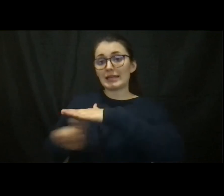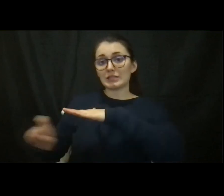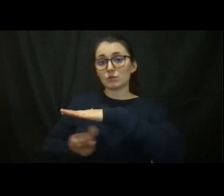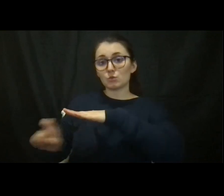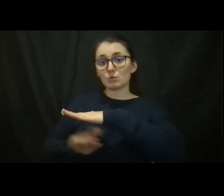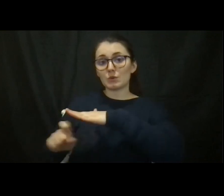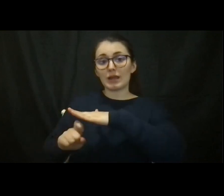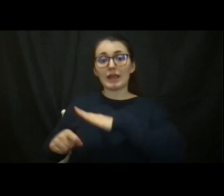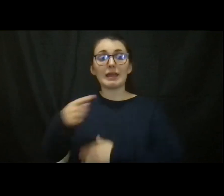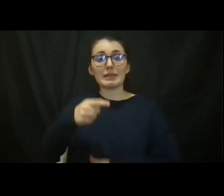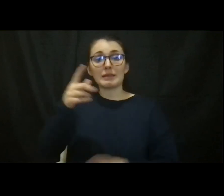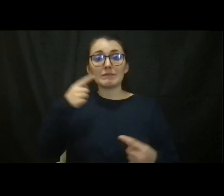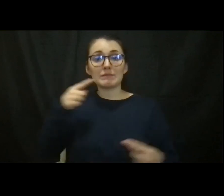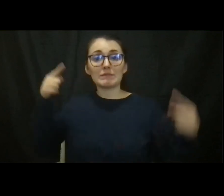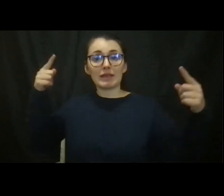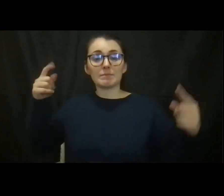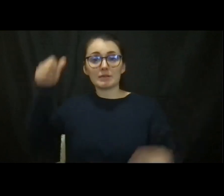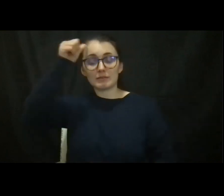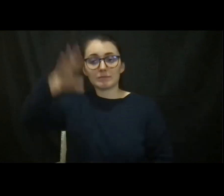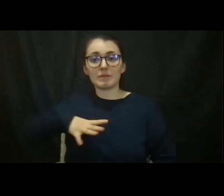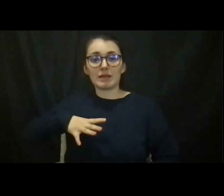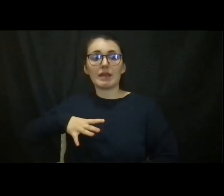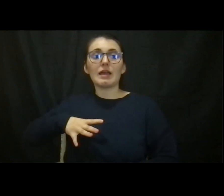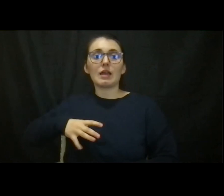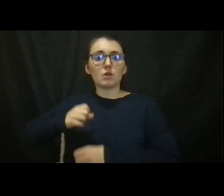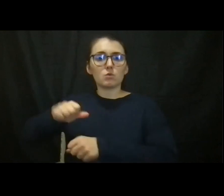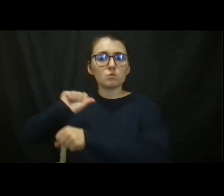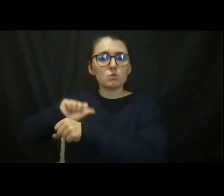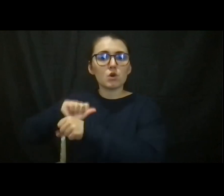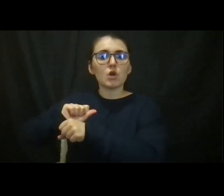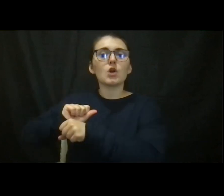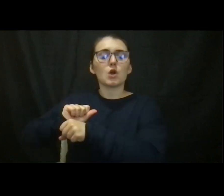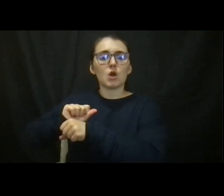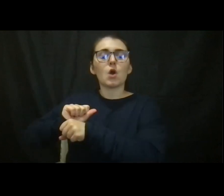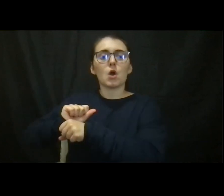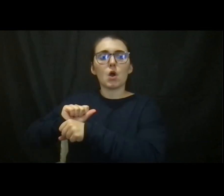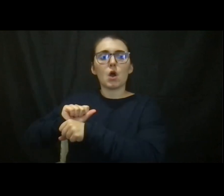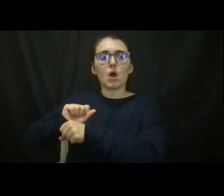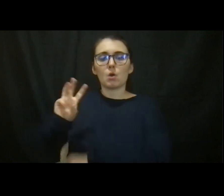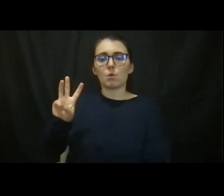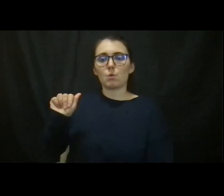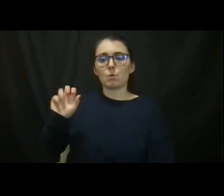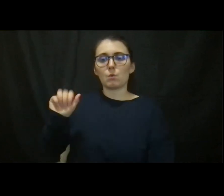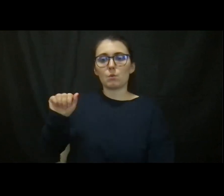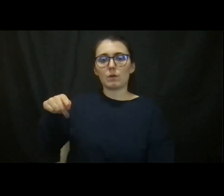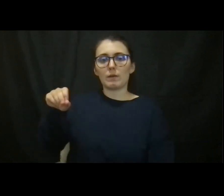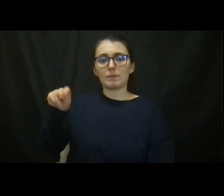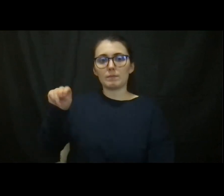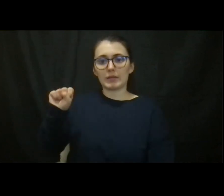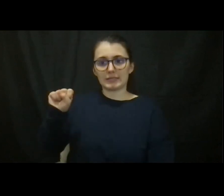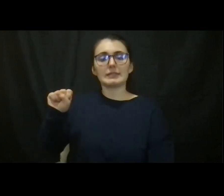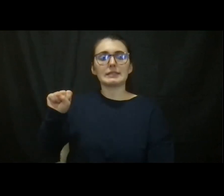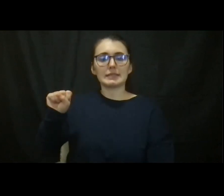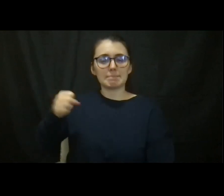man, famous for work on crystals and a nuclear weapons ban. This is Linus Pauling, and he's